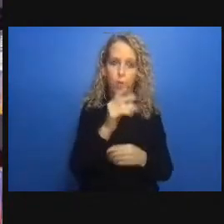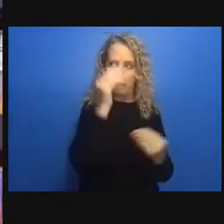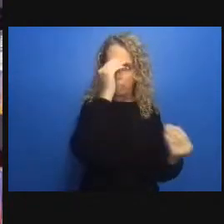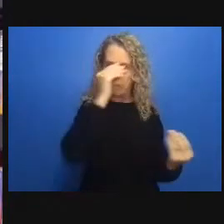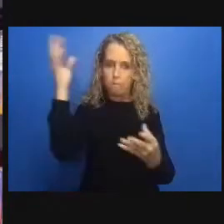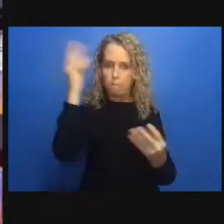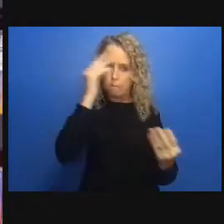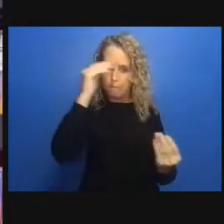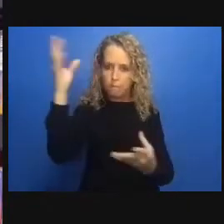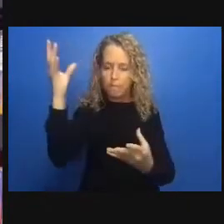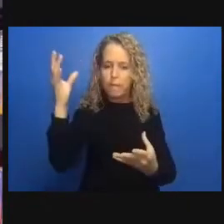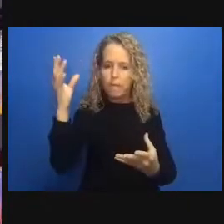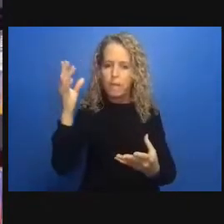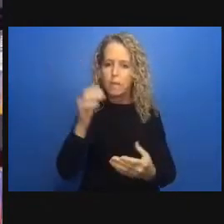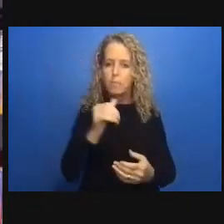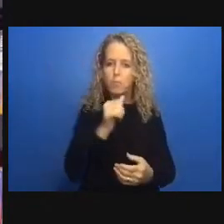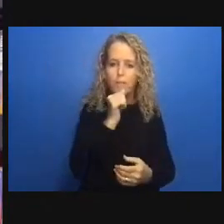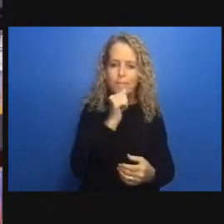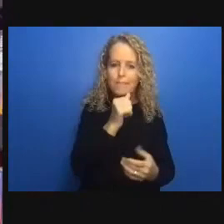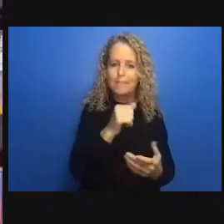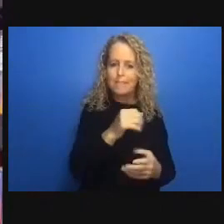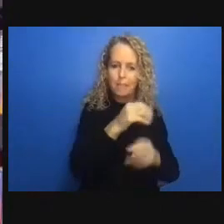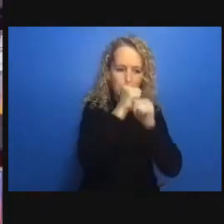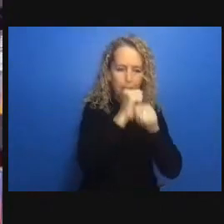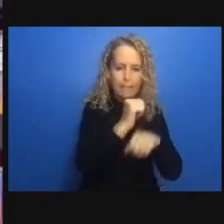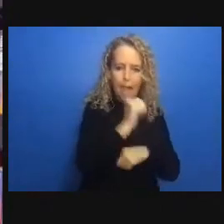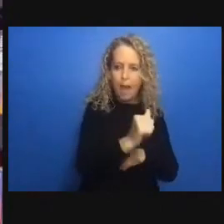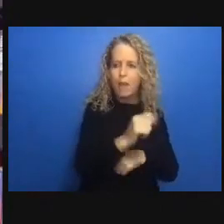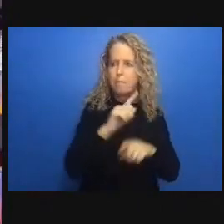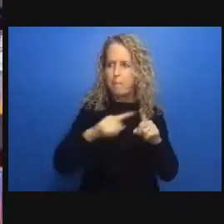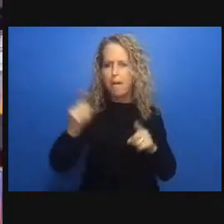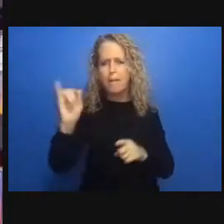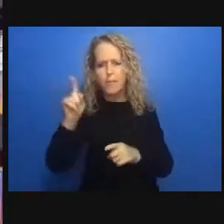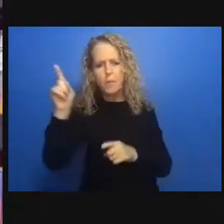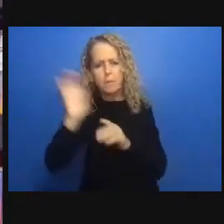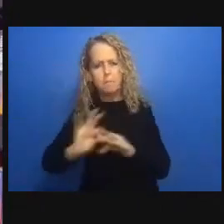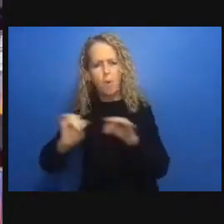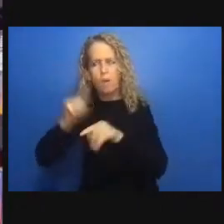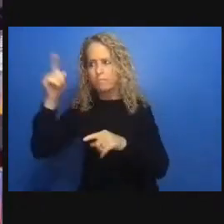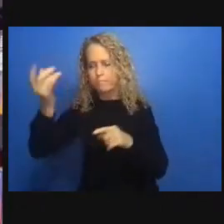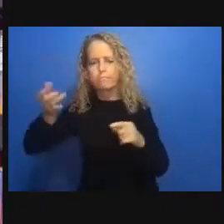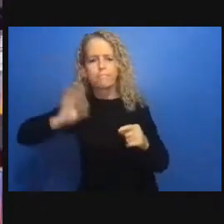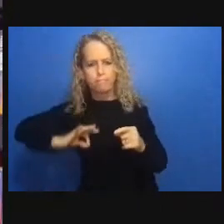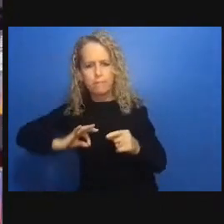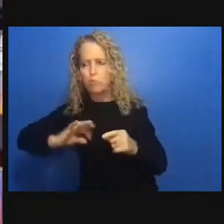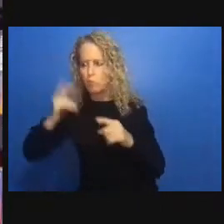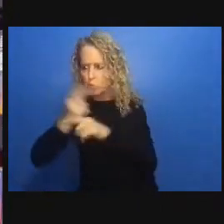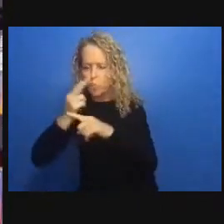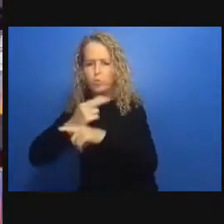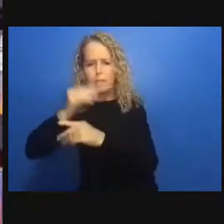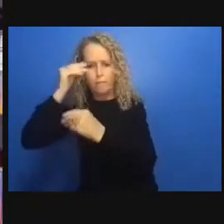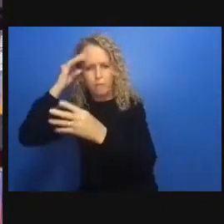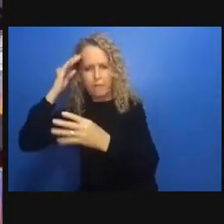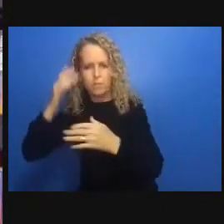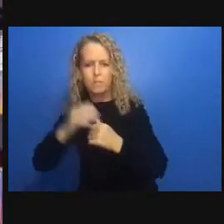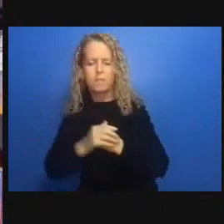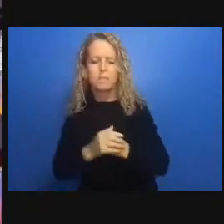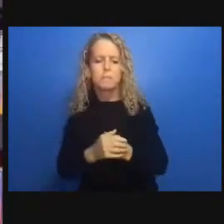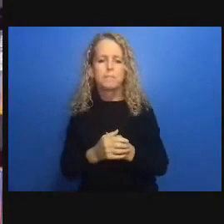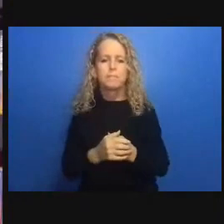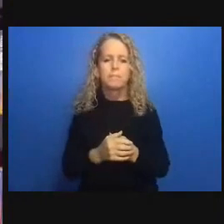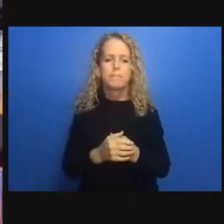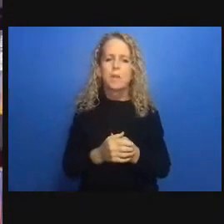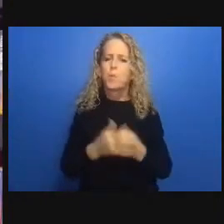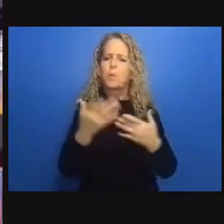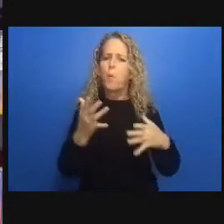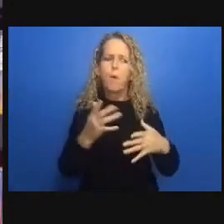good and as a public source. It needs not to be a binary decision, you know, lock up tight or release fully,